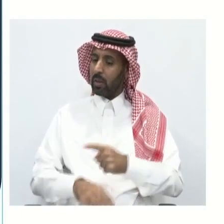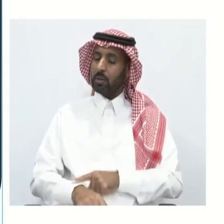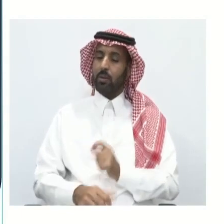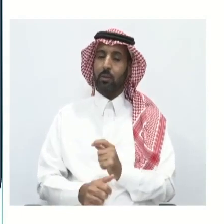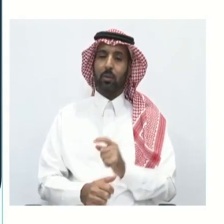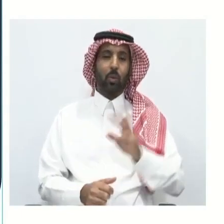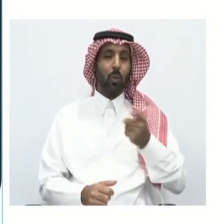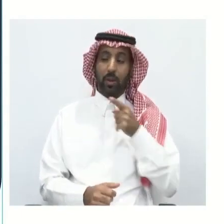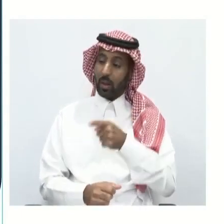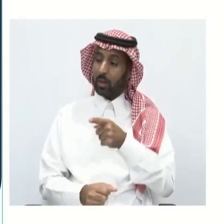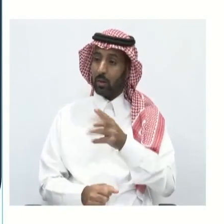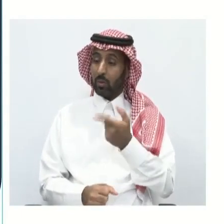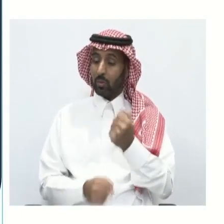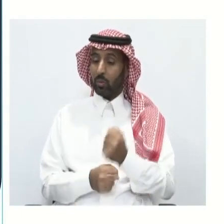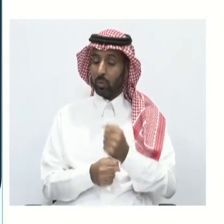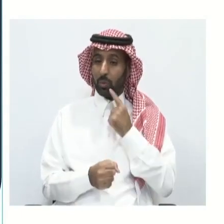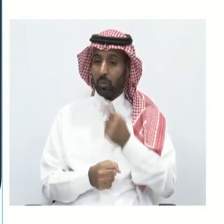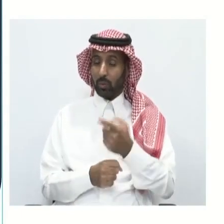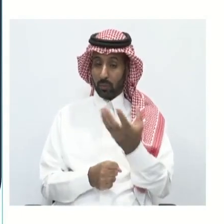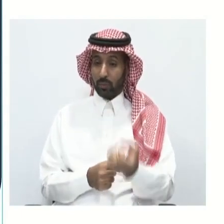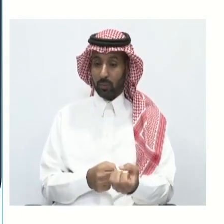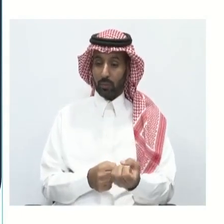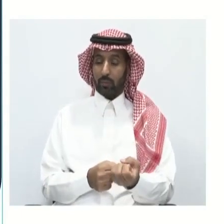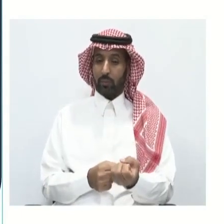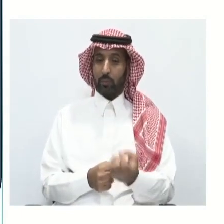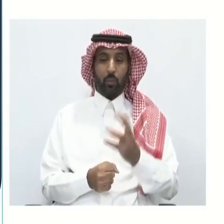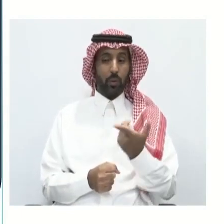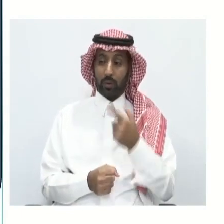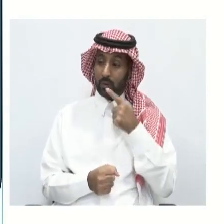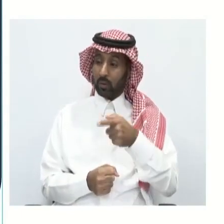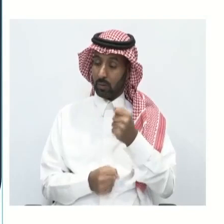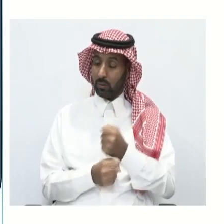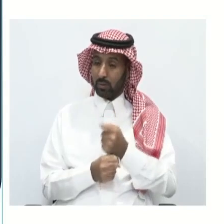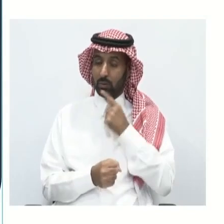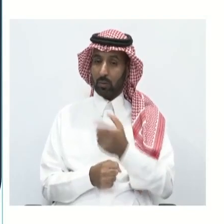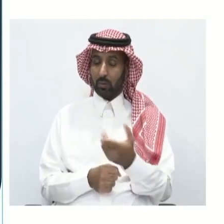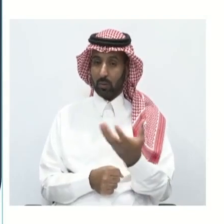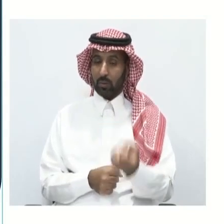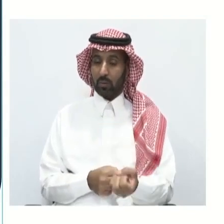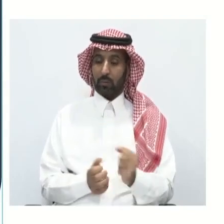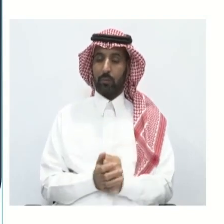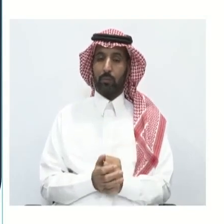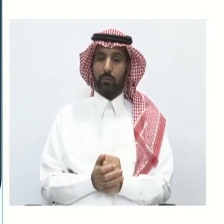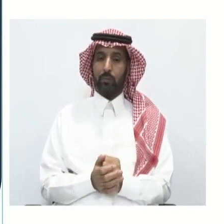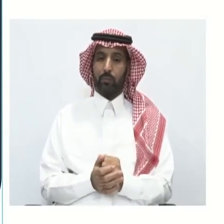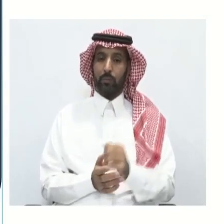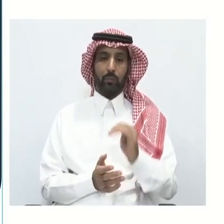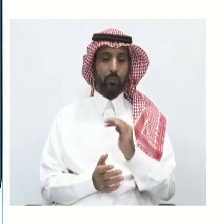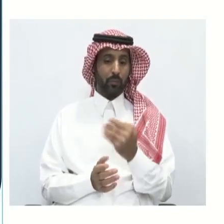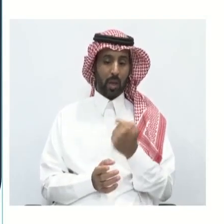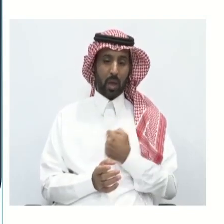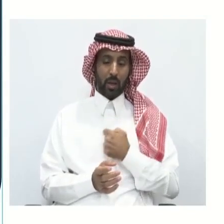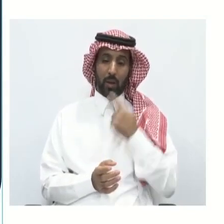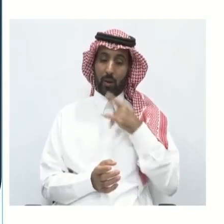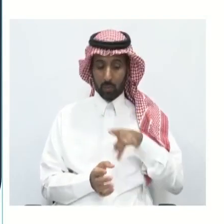what are you going to do on your vacation? What are you going to do on your vacation? The answer here is, I'm going